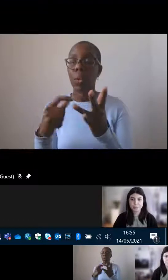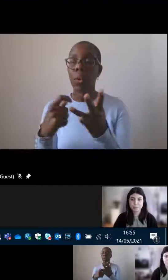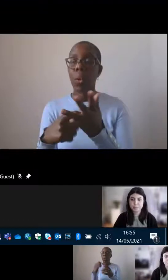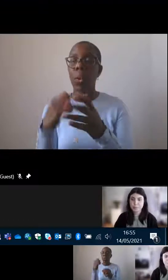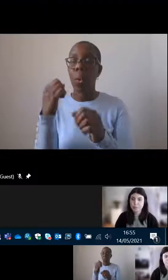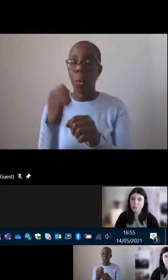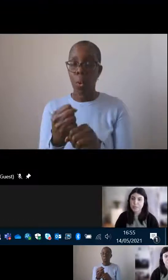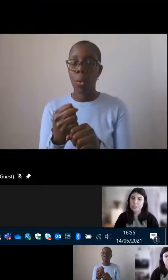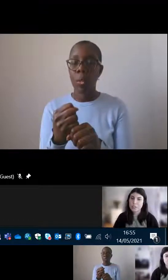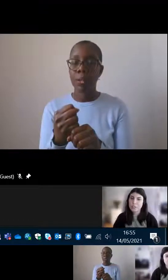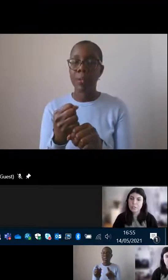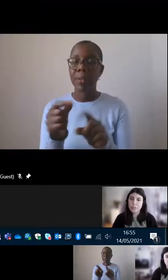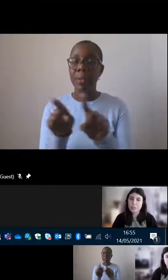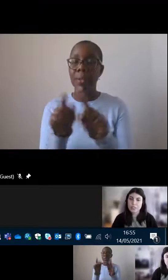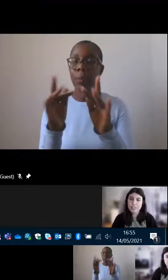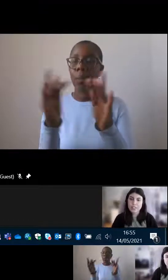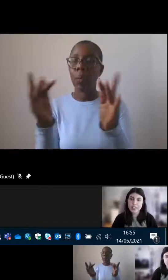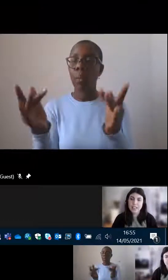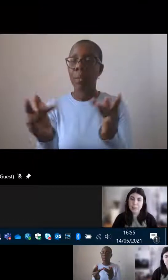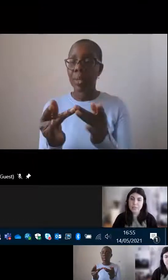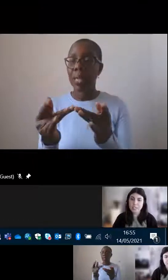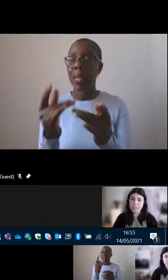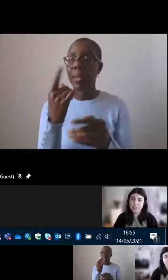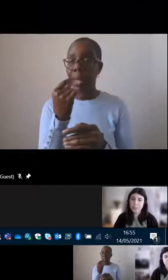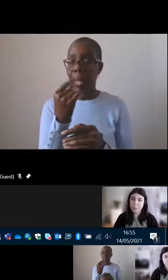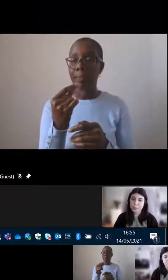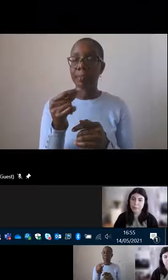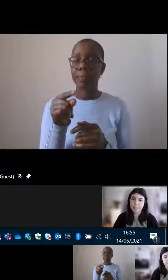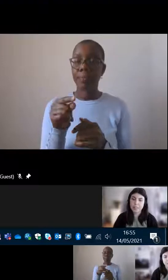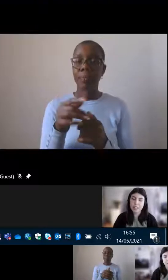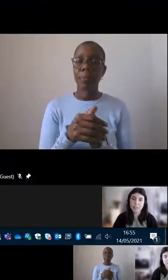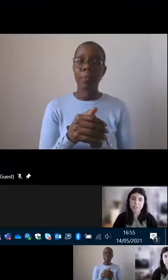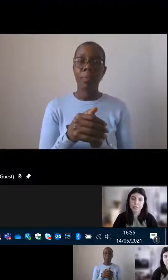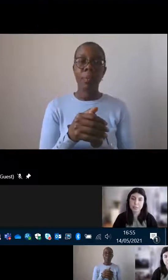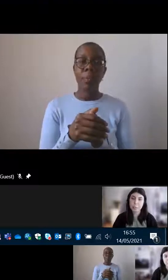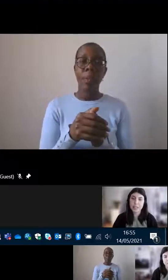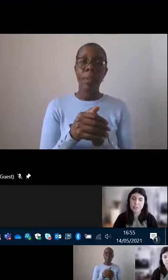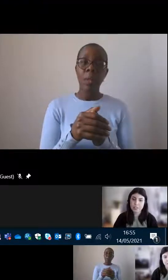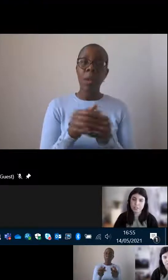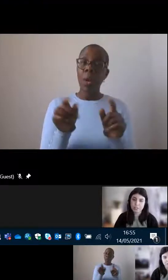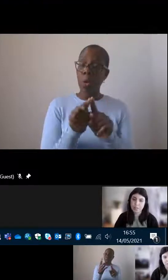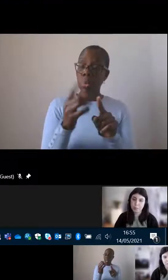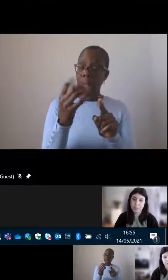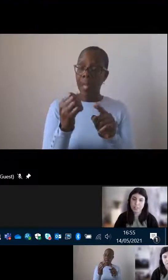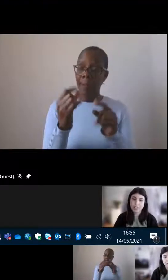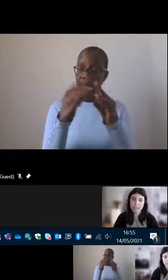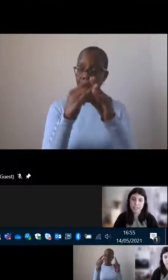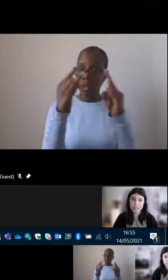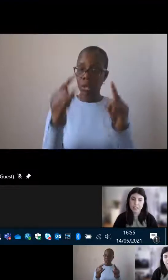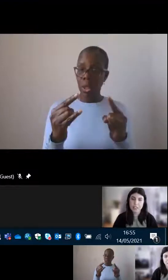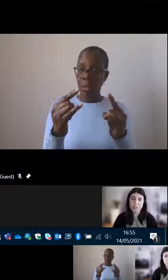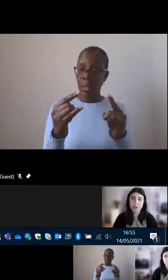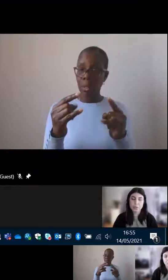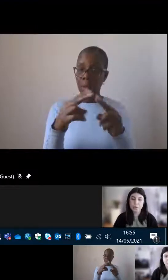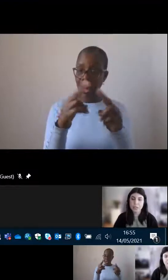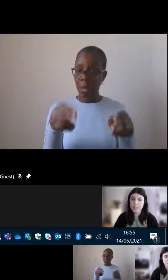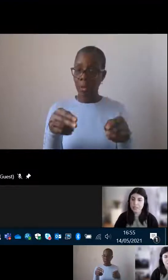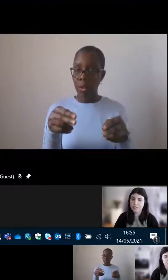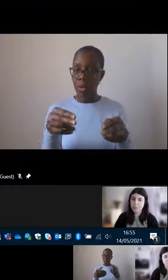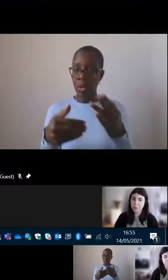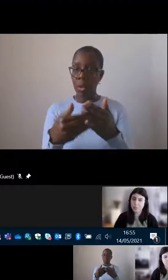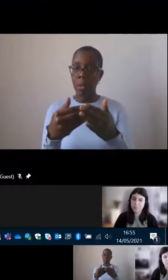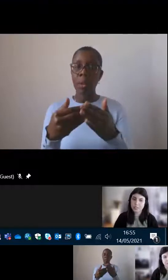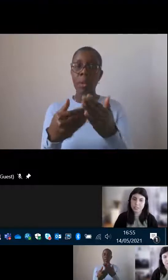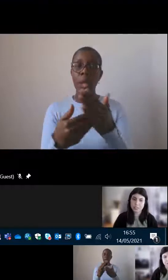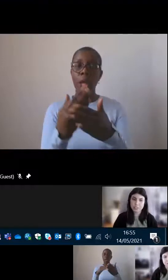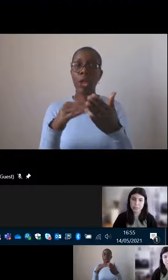themagpieproject.org. Also, Shelter Housing at Newham. They offer a wide range of help and advice on all